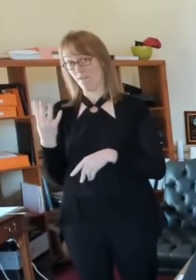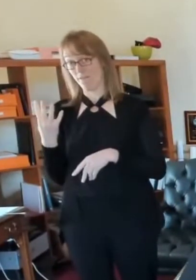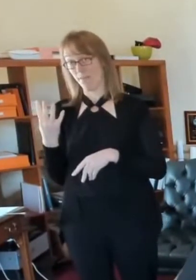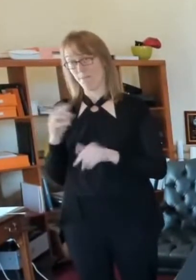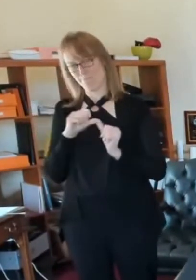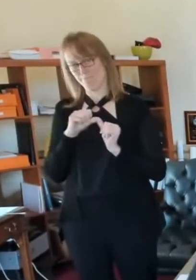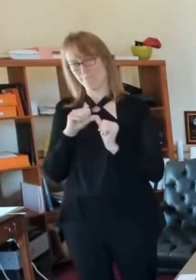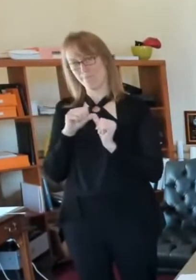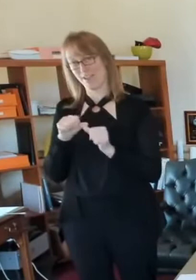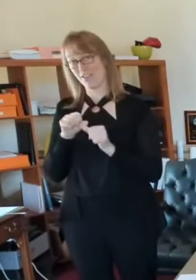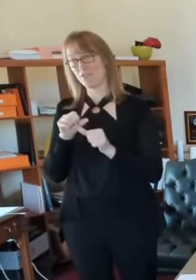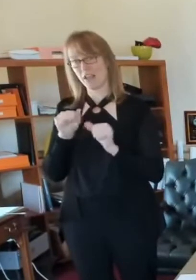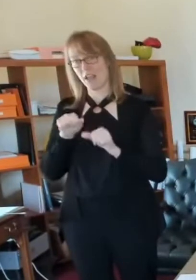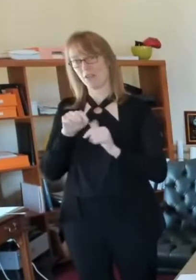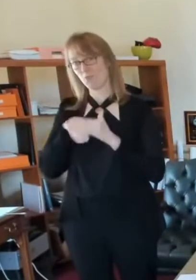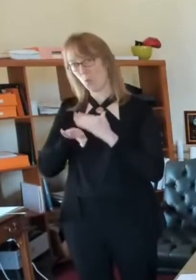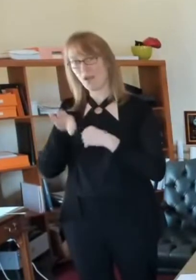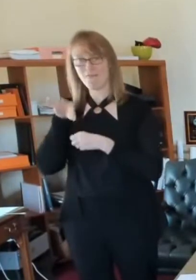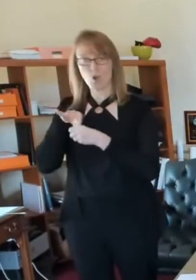And